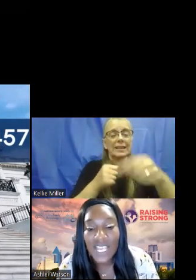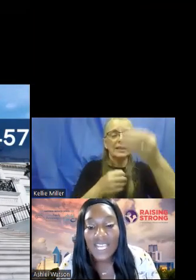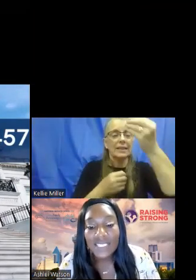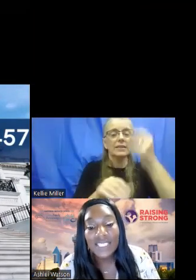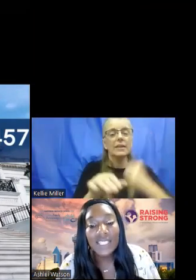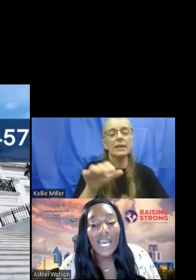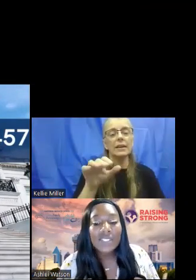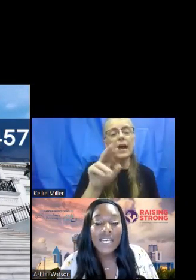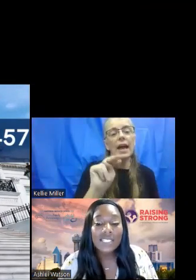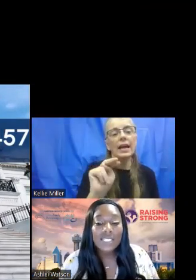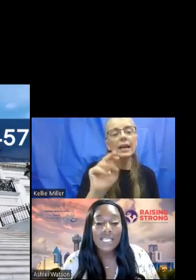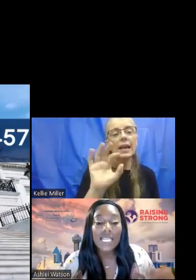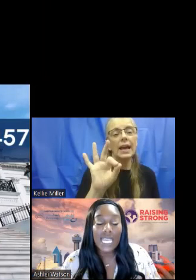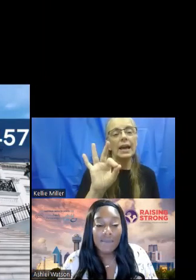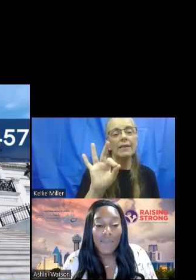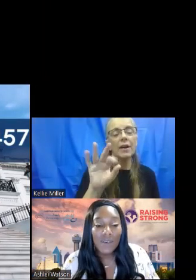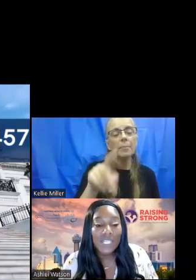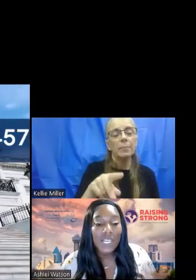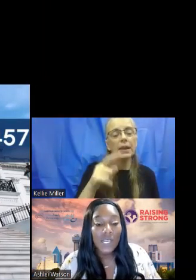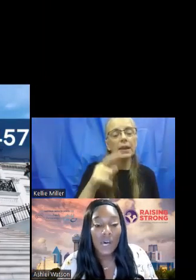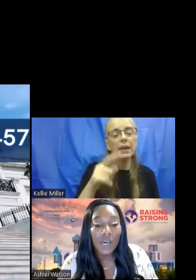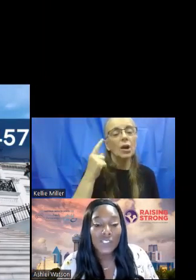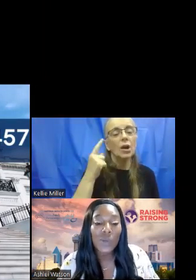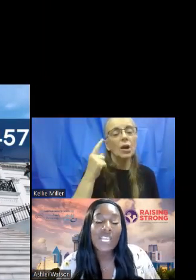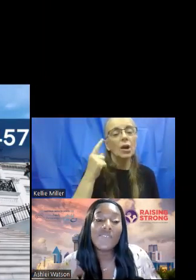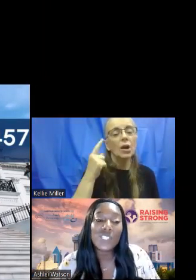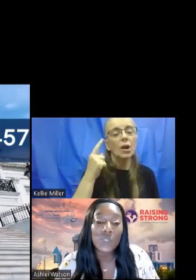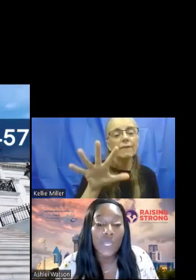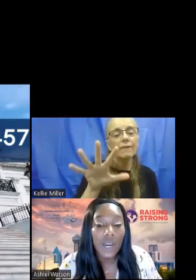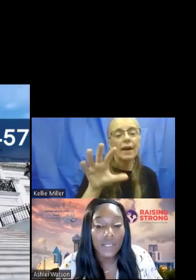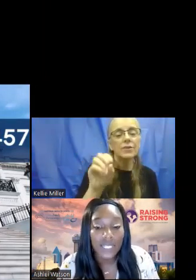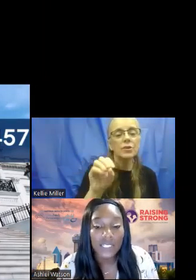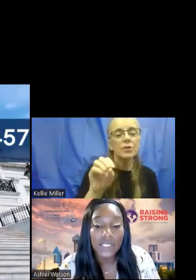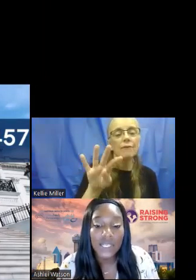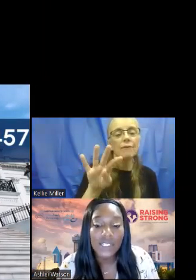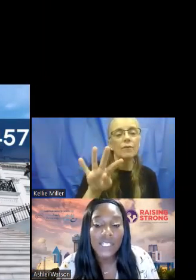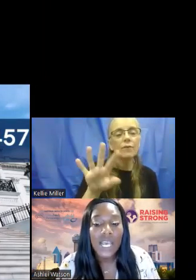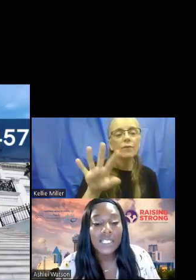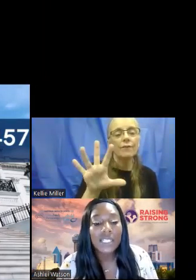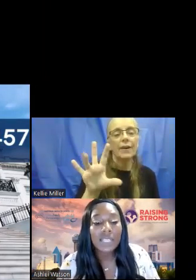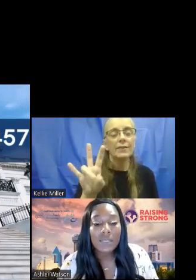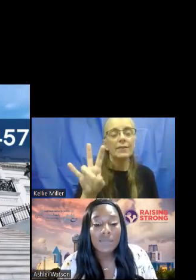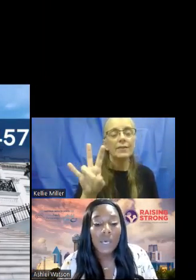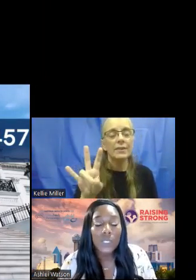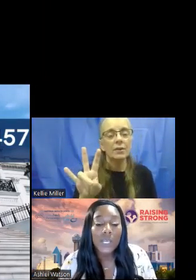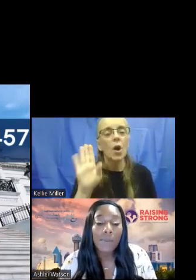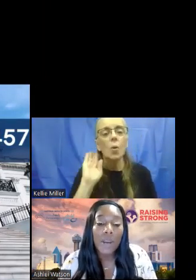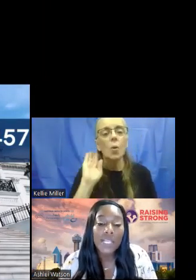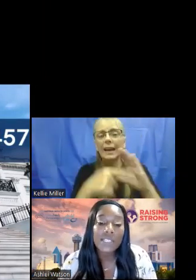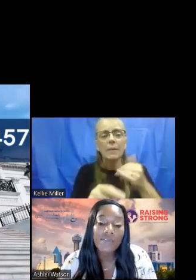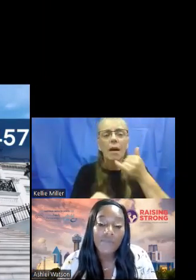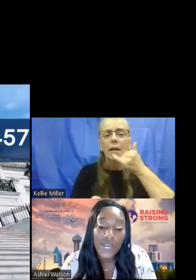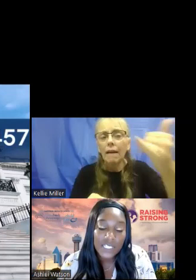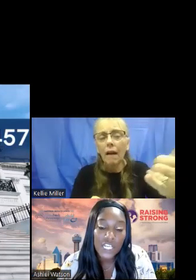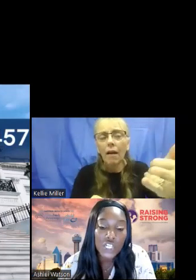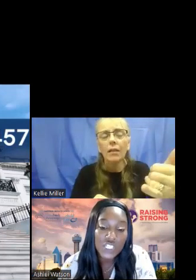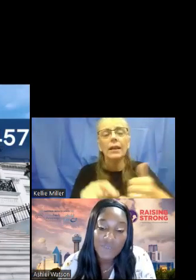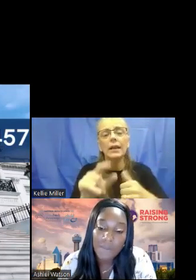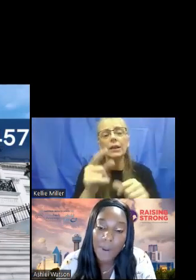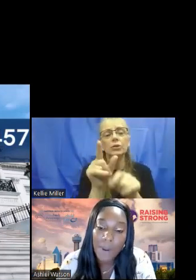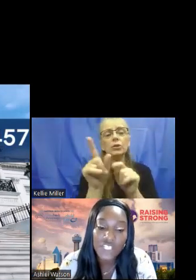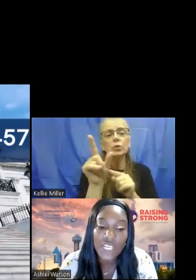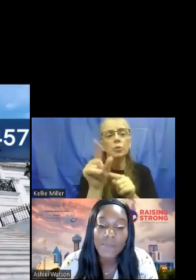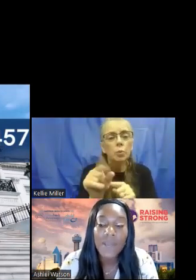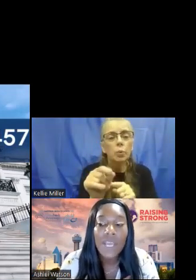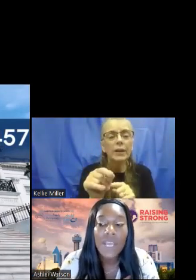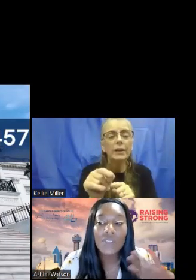50457. This allows us to send emails and calls or even tweet our legislators to let them know the importance of funding Nurse